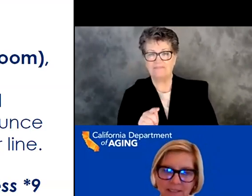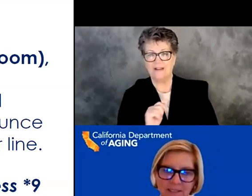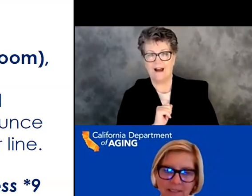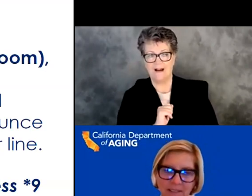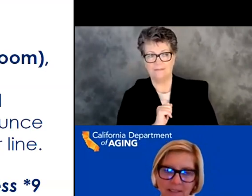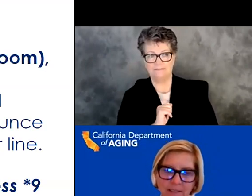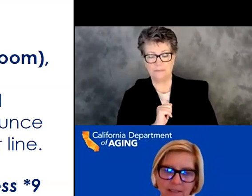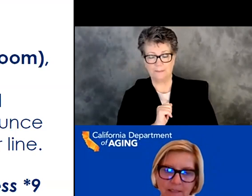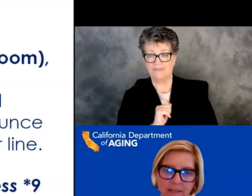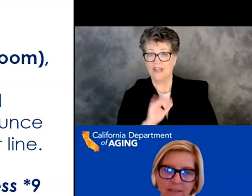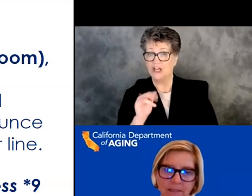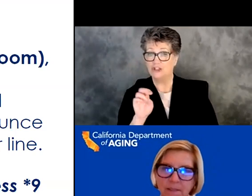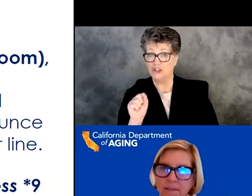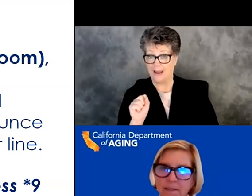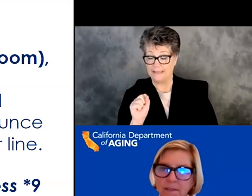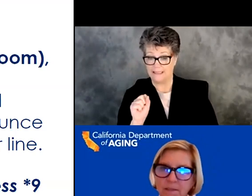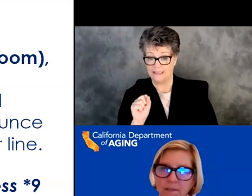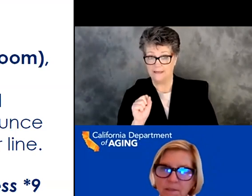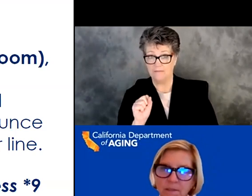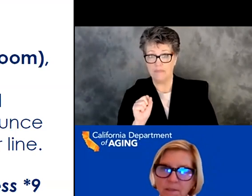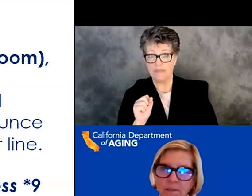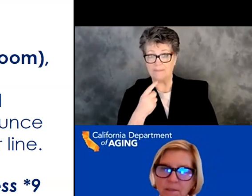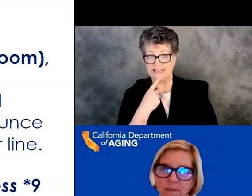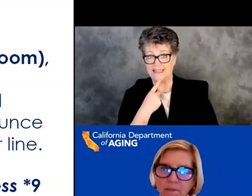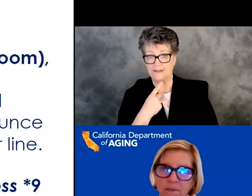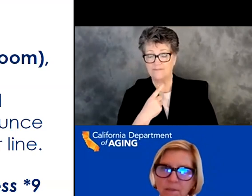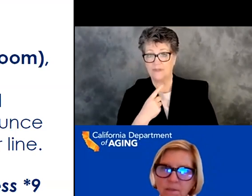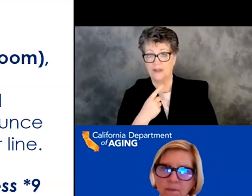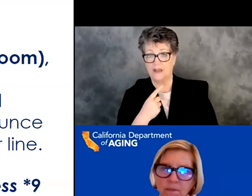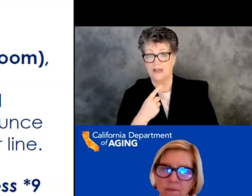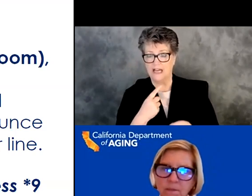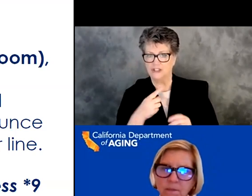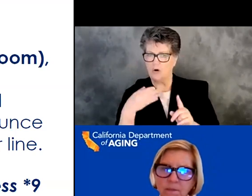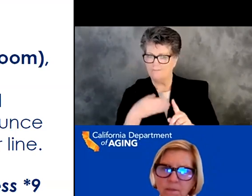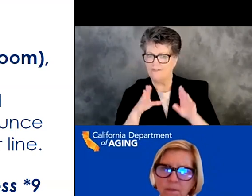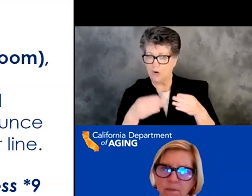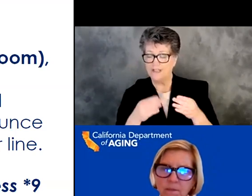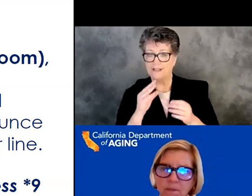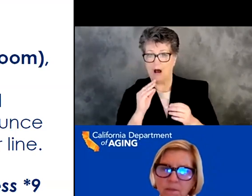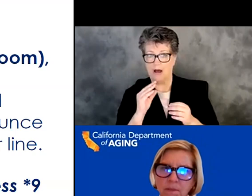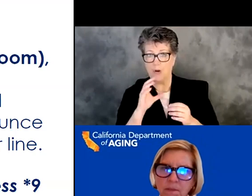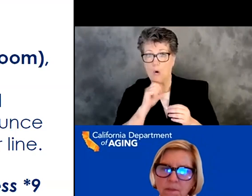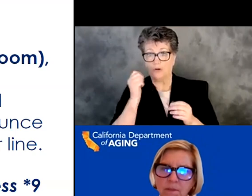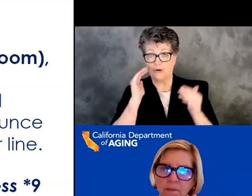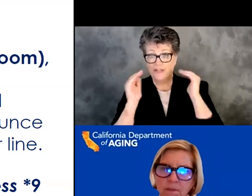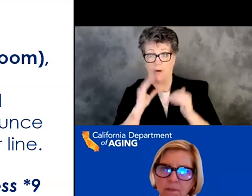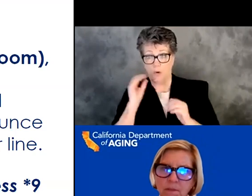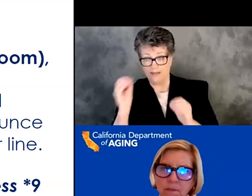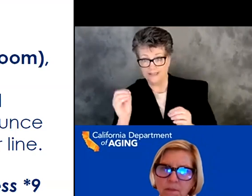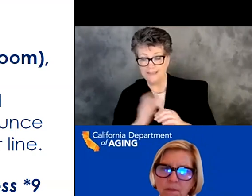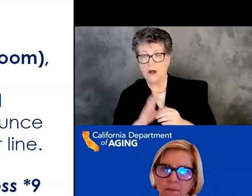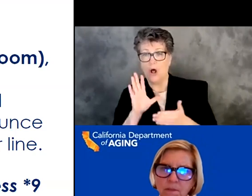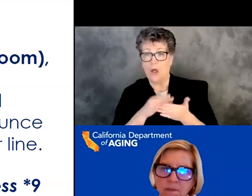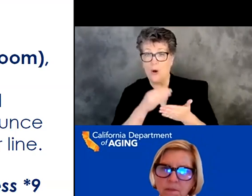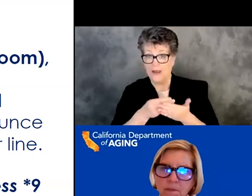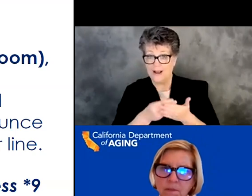Yes, James Tragiari says, for the discussion on older adult homelessness, low-income homeowners